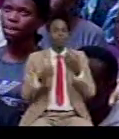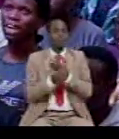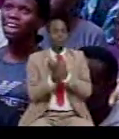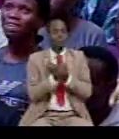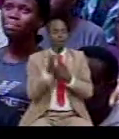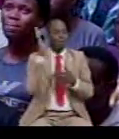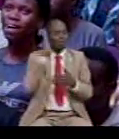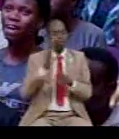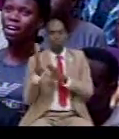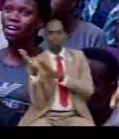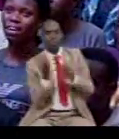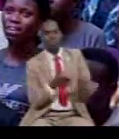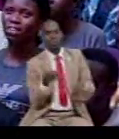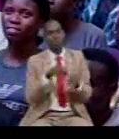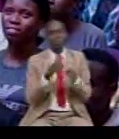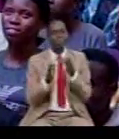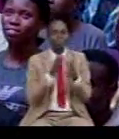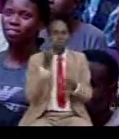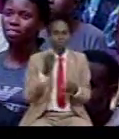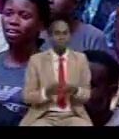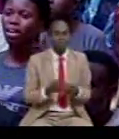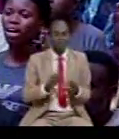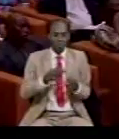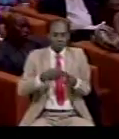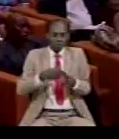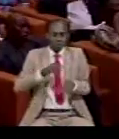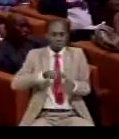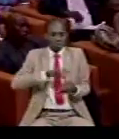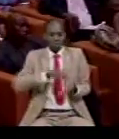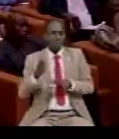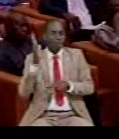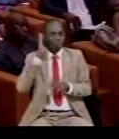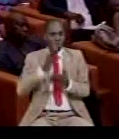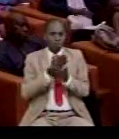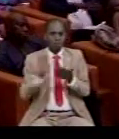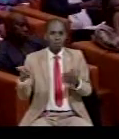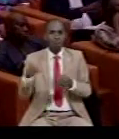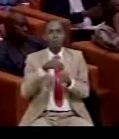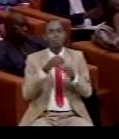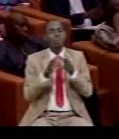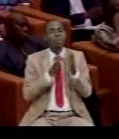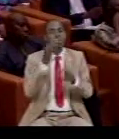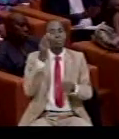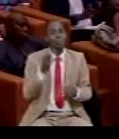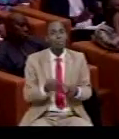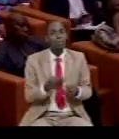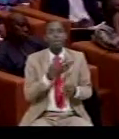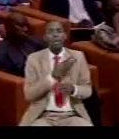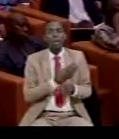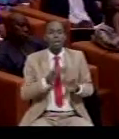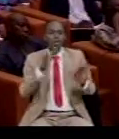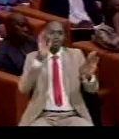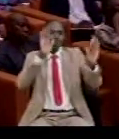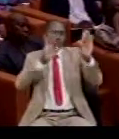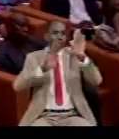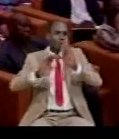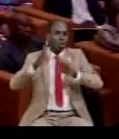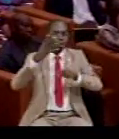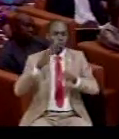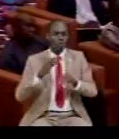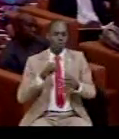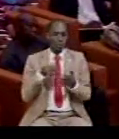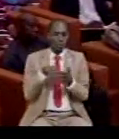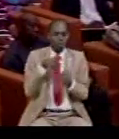you. Premature death will pass over you. And the trouble of the age, the trouble of our